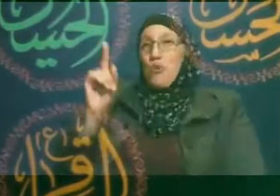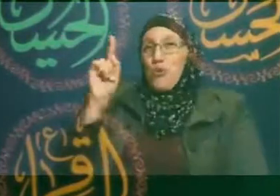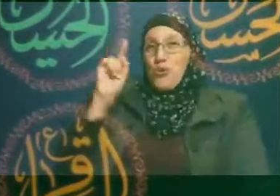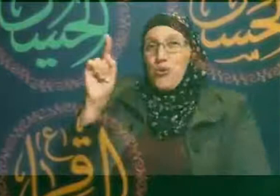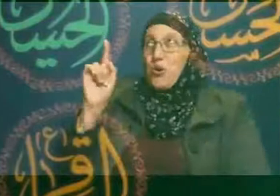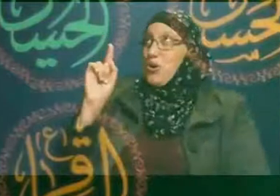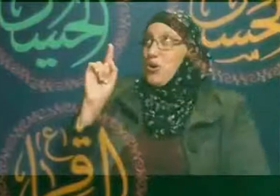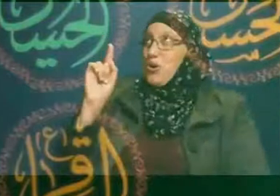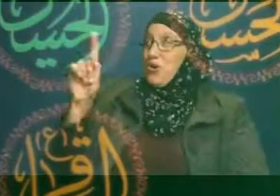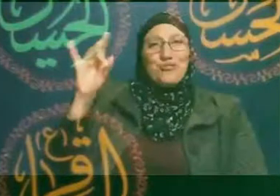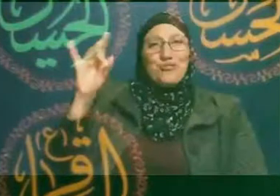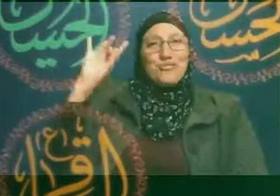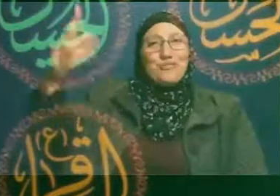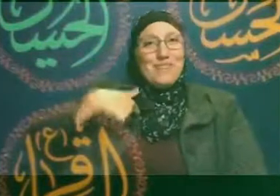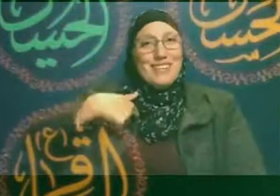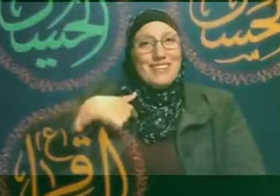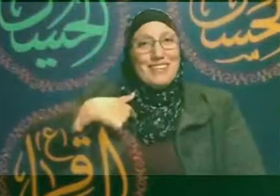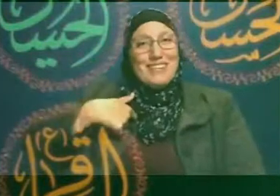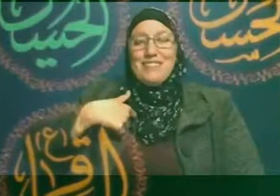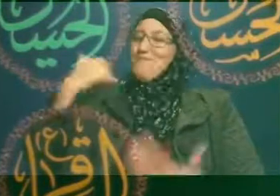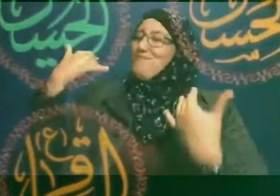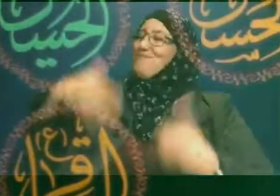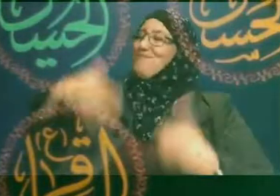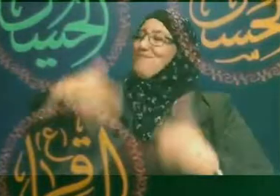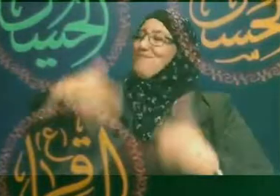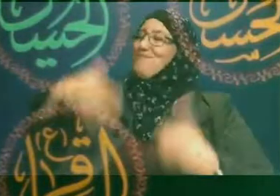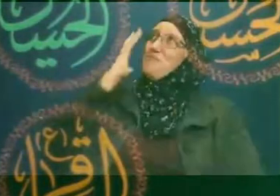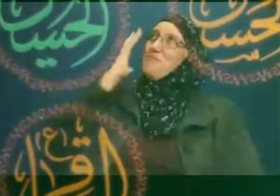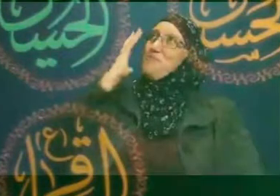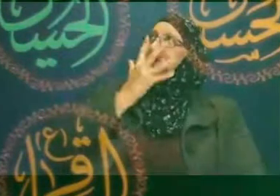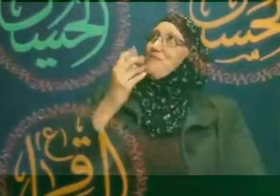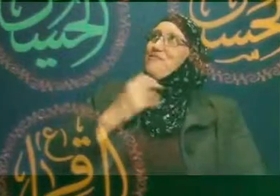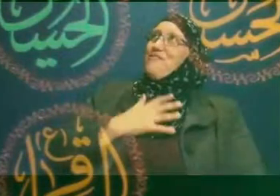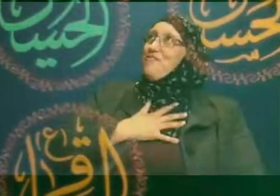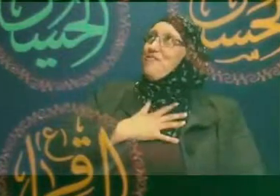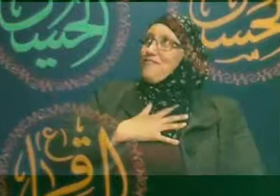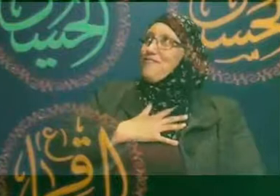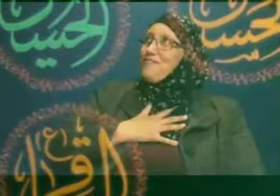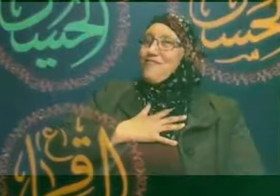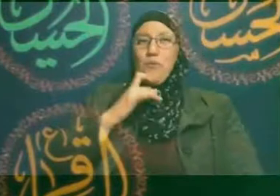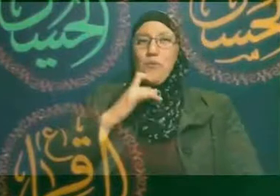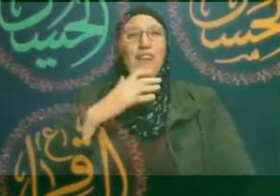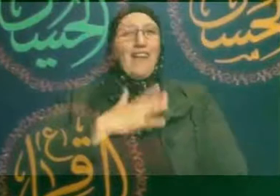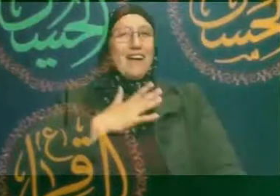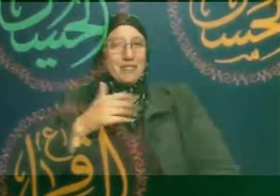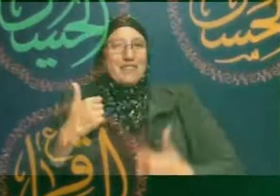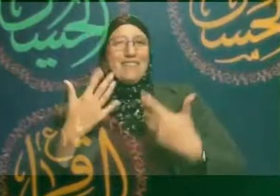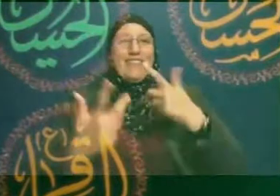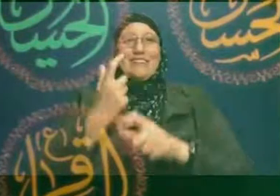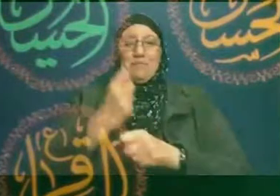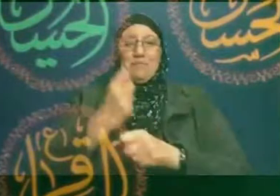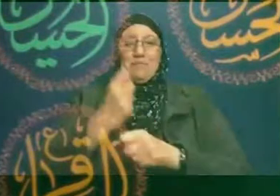to me, and how beautiful. I usually give this example. Quran says, Allahu nuru samawati wal ard. In